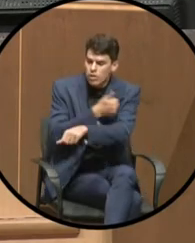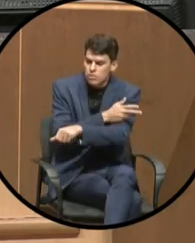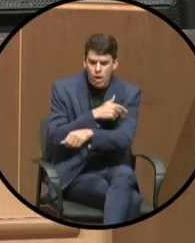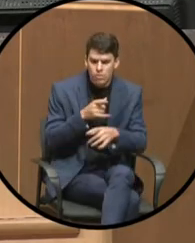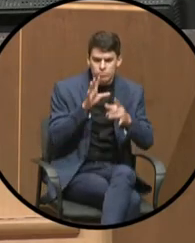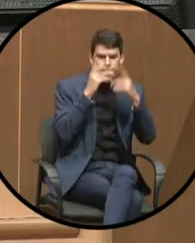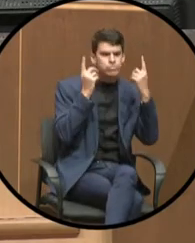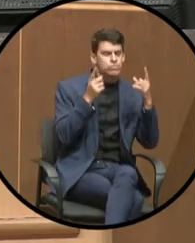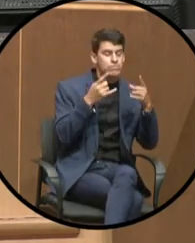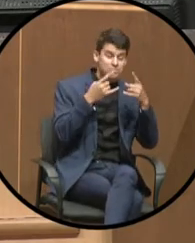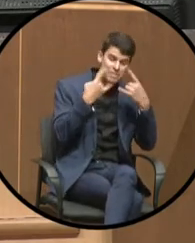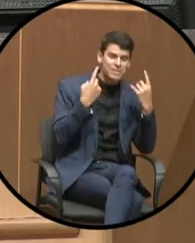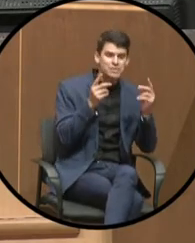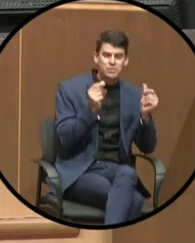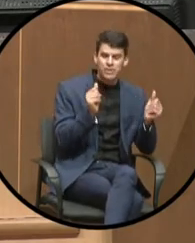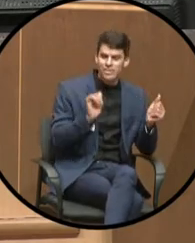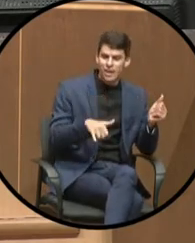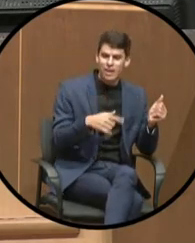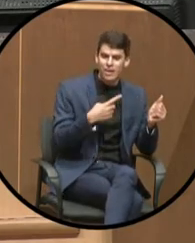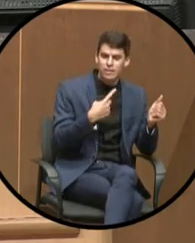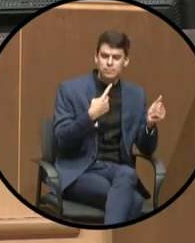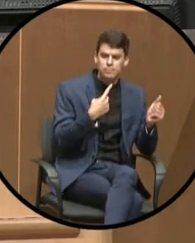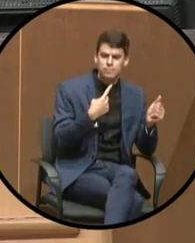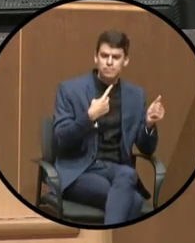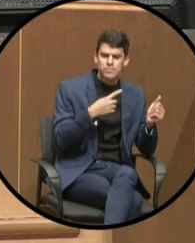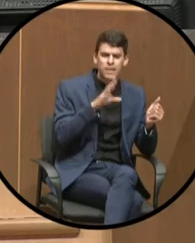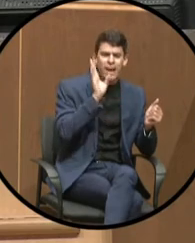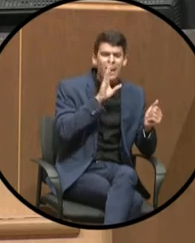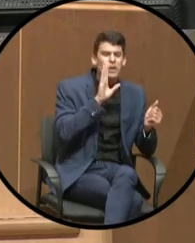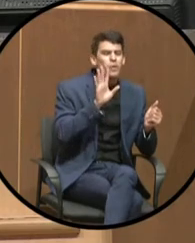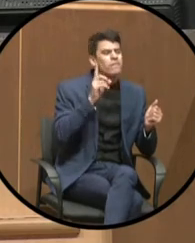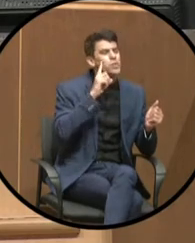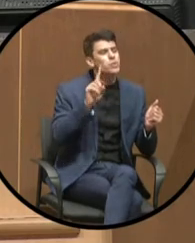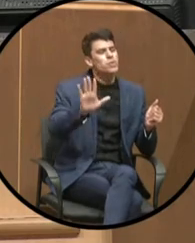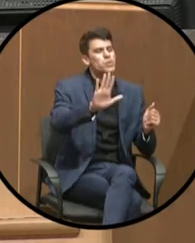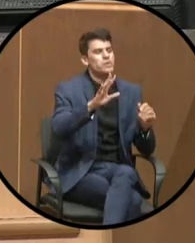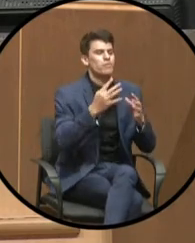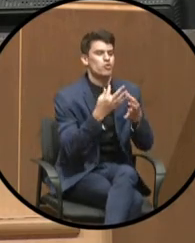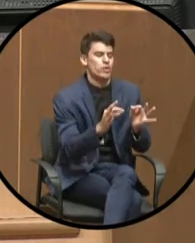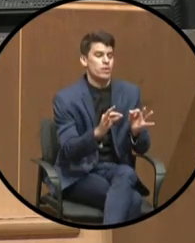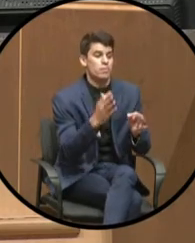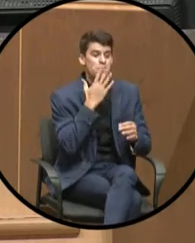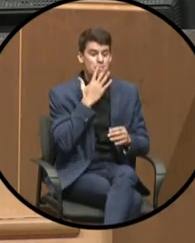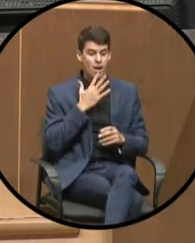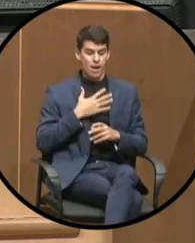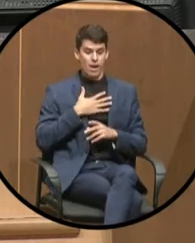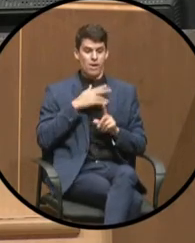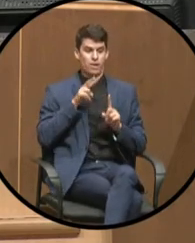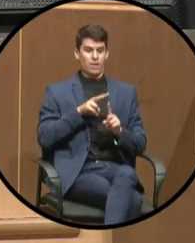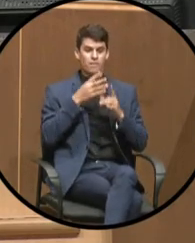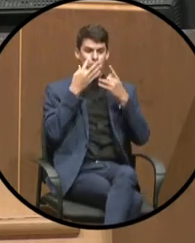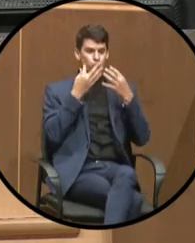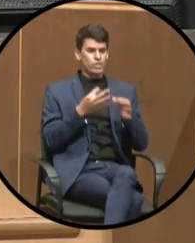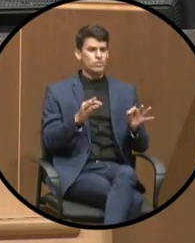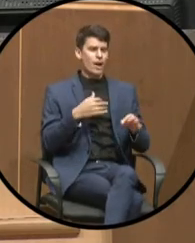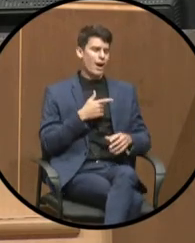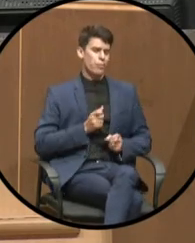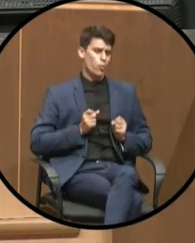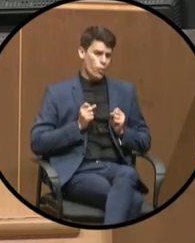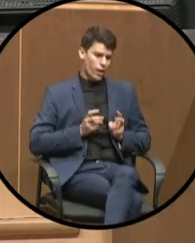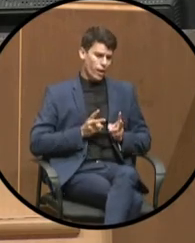in a heartbeat. It's not, this to me, it, I know it feels like freedom to you. My version of freedom, I'm okay. I'm